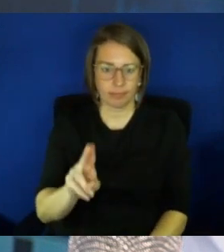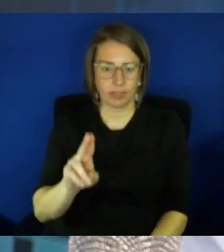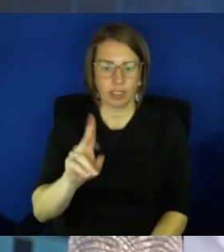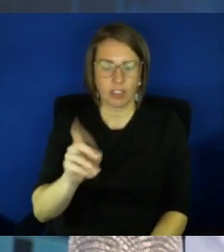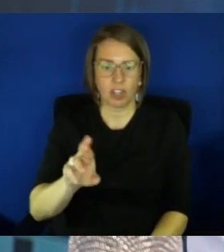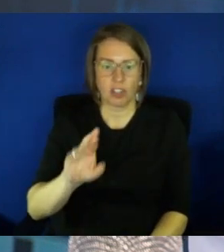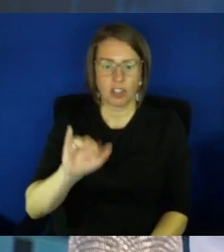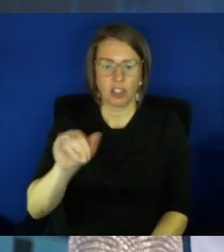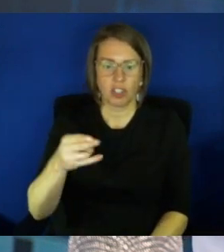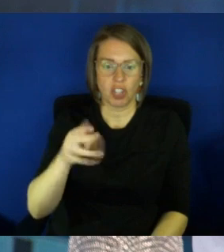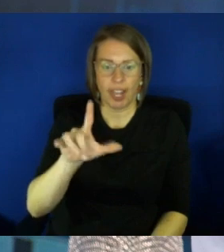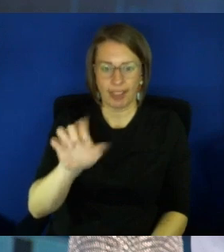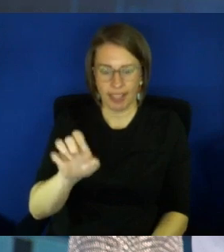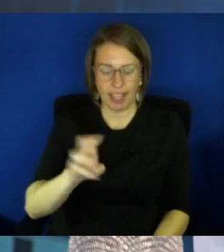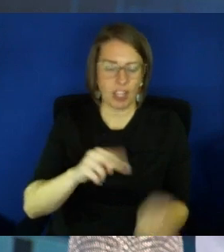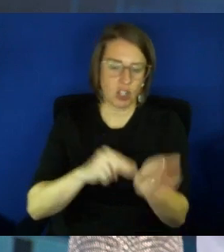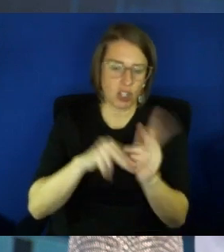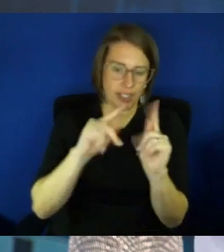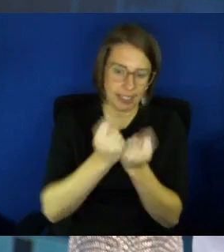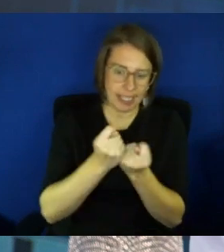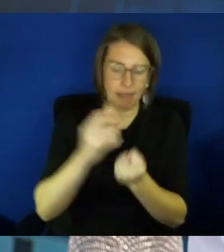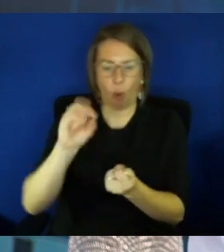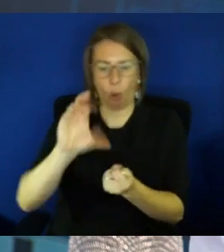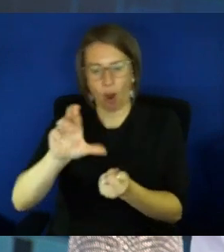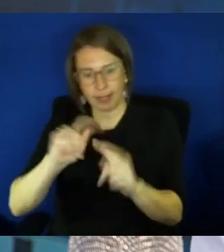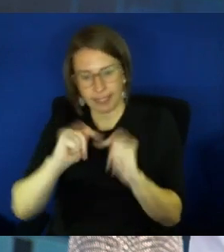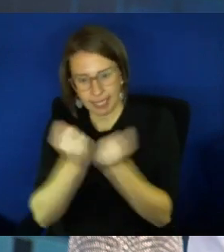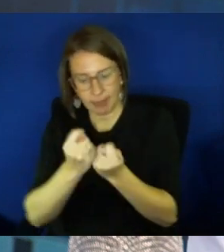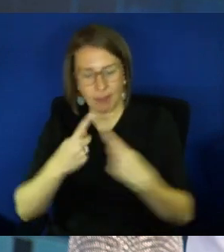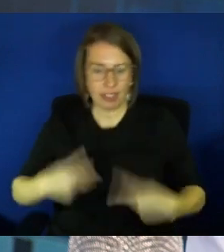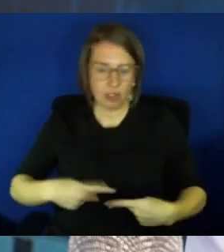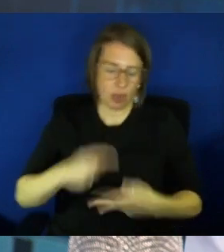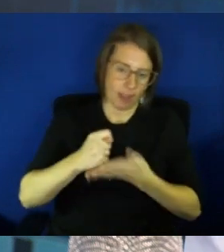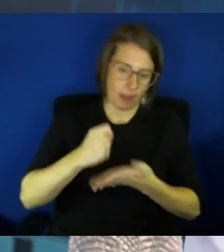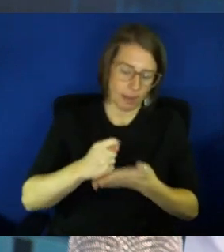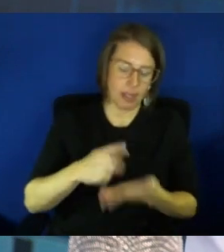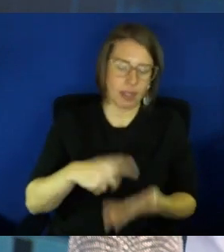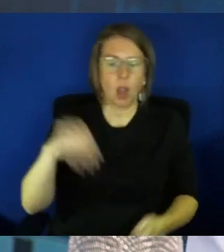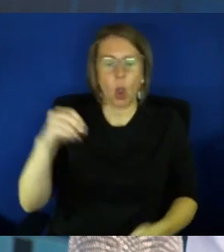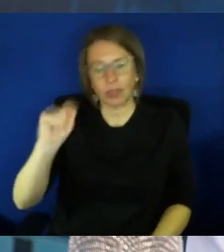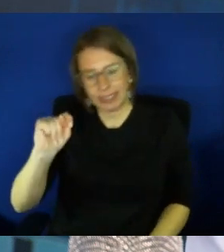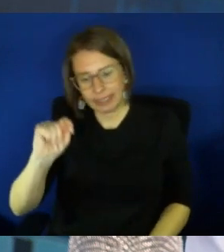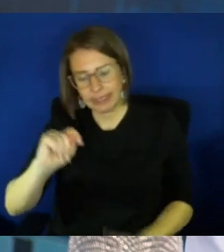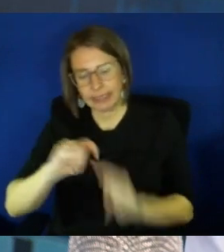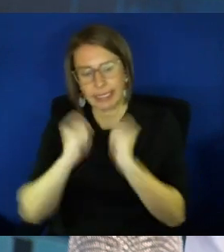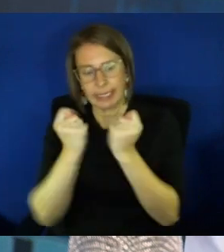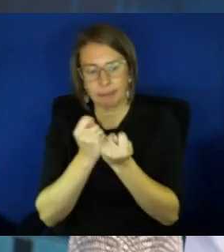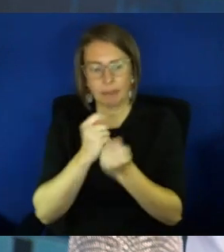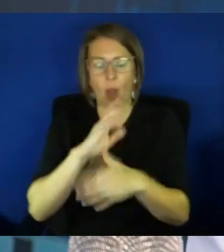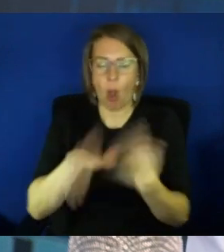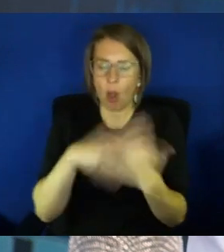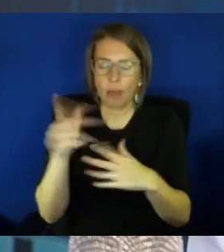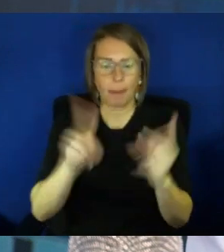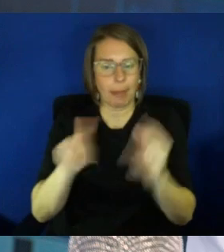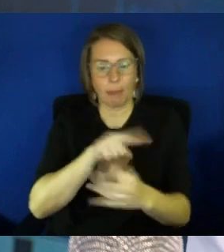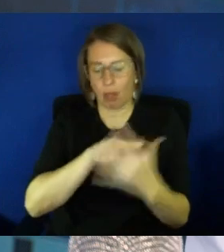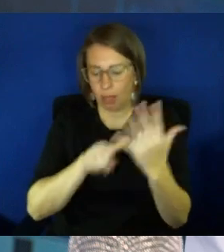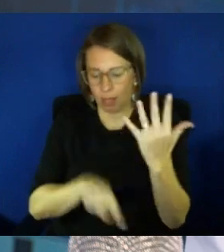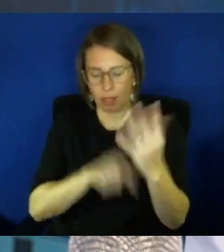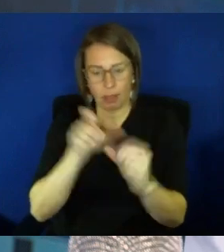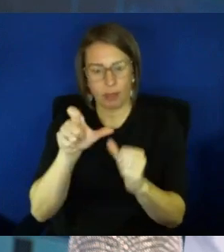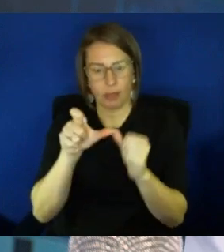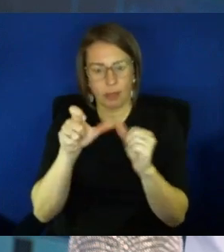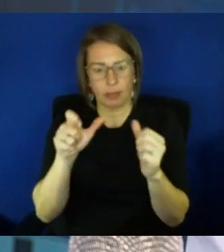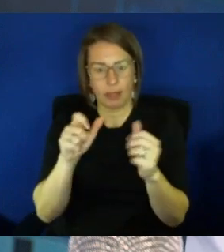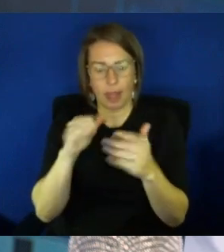the nursing team, the OR team, physical therapy team, occupational therapy team, all the folks who help keep us put together.